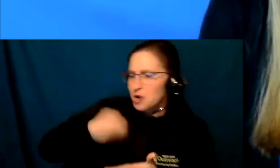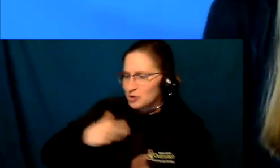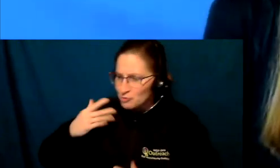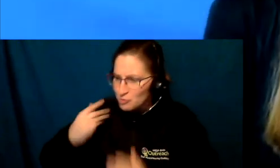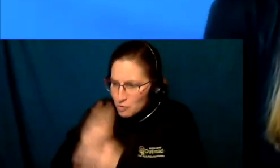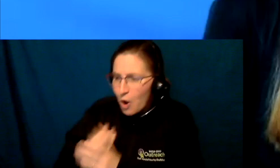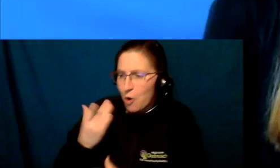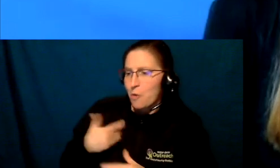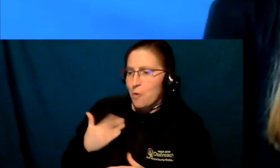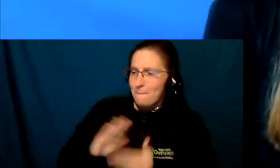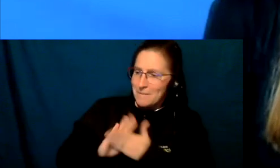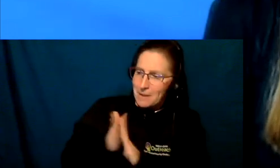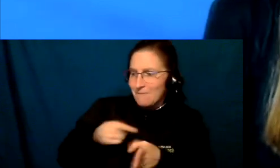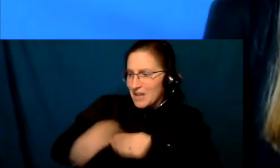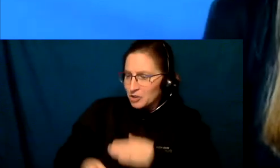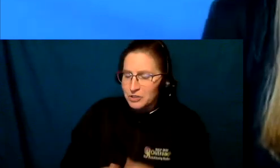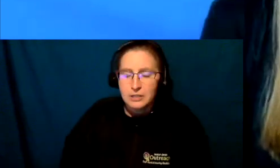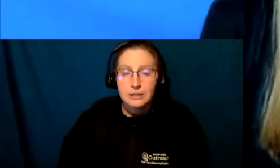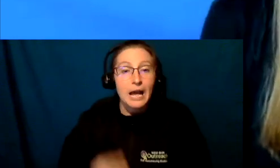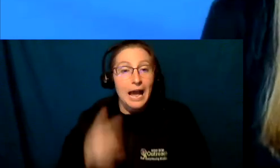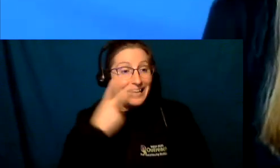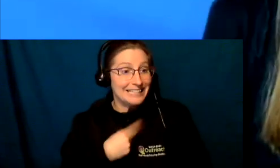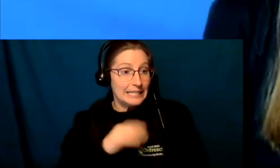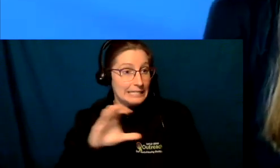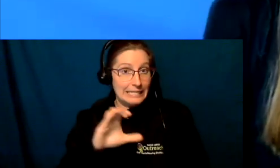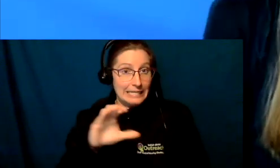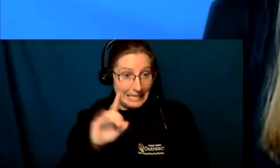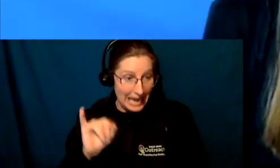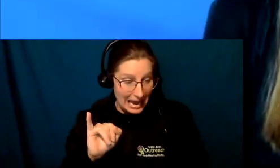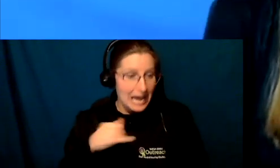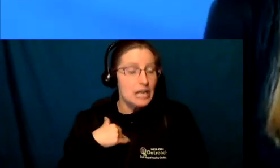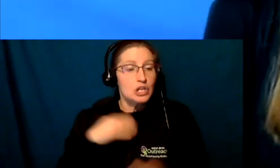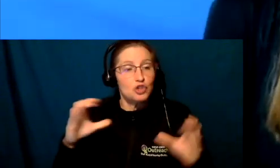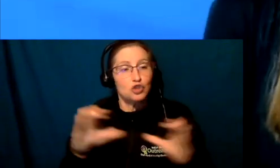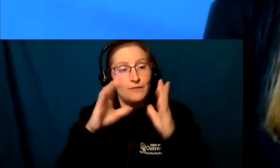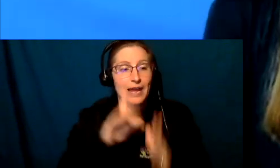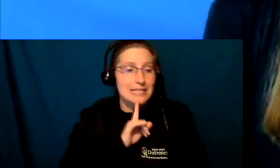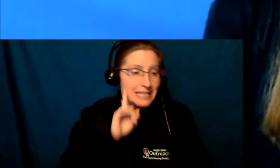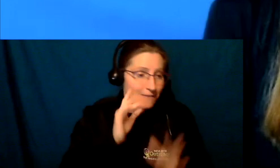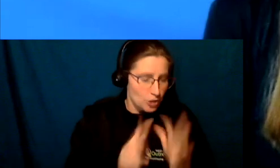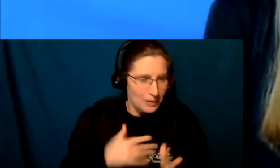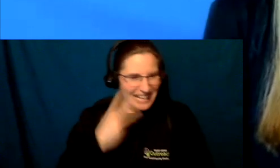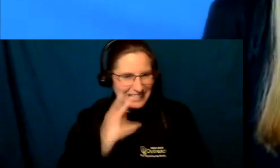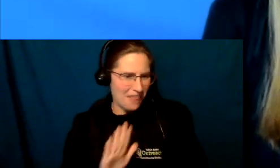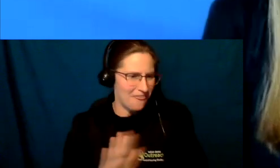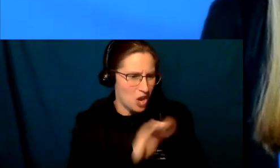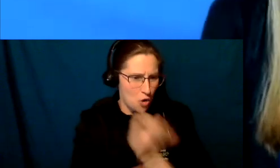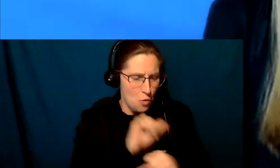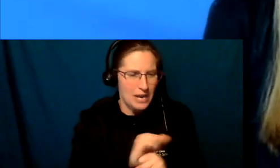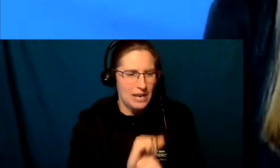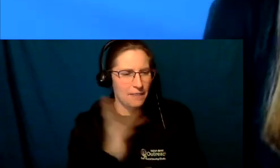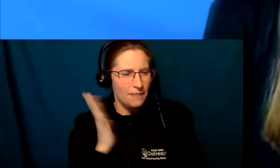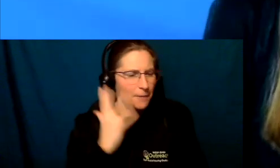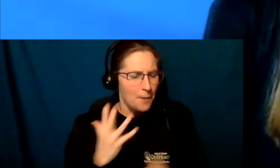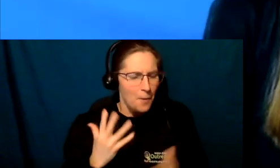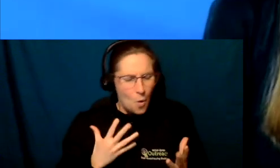field. And then I watch like certified deaf interpreters. I watch the work that they do and how they so like masterfully use language